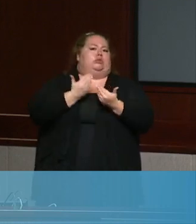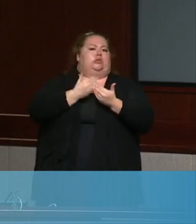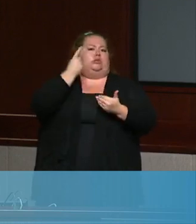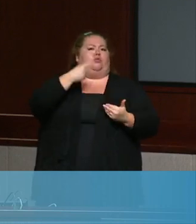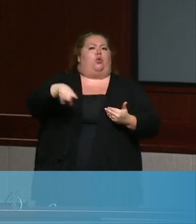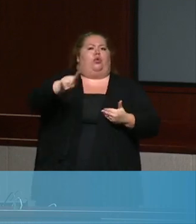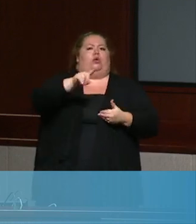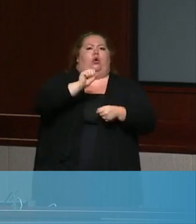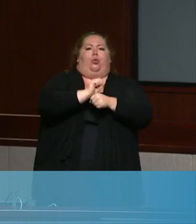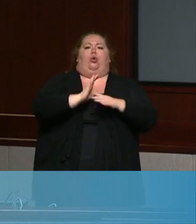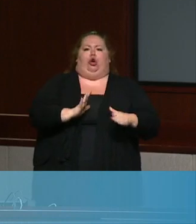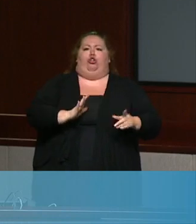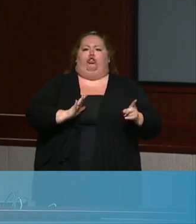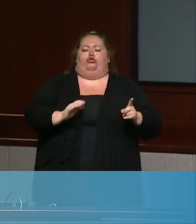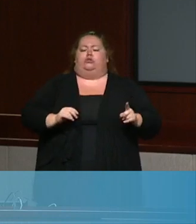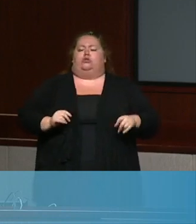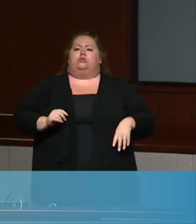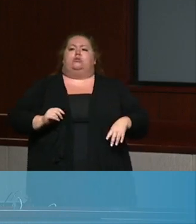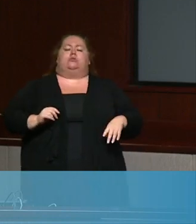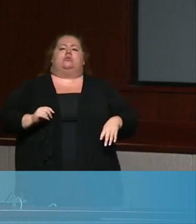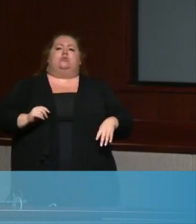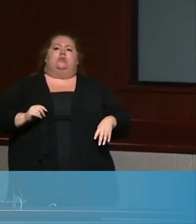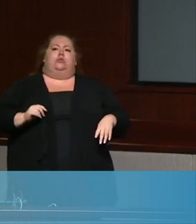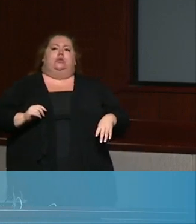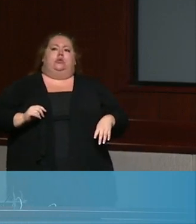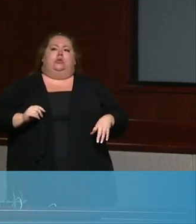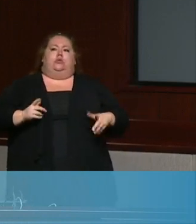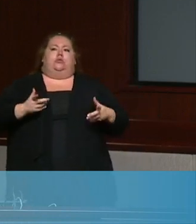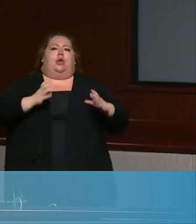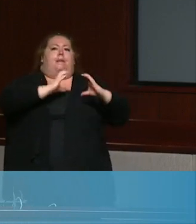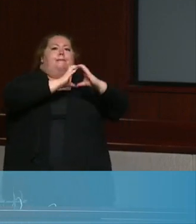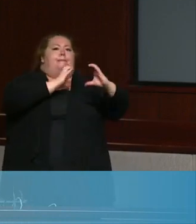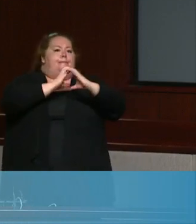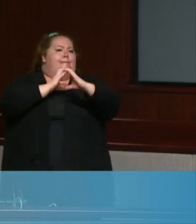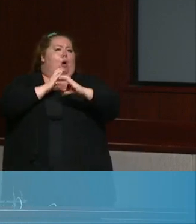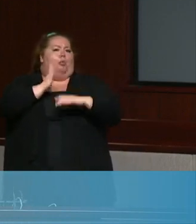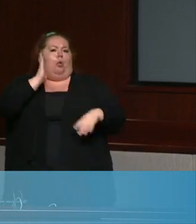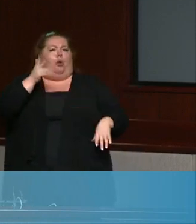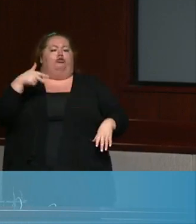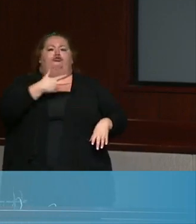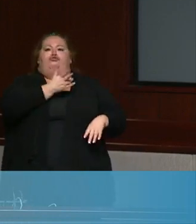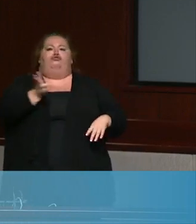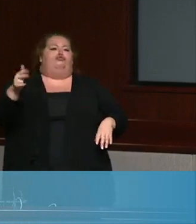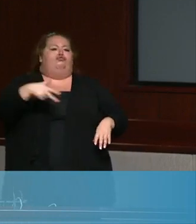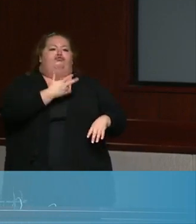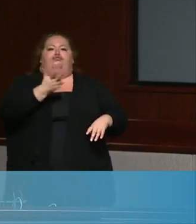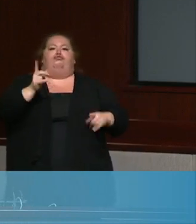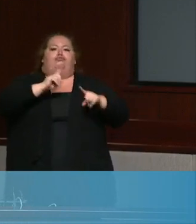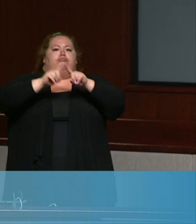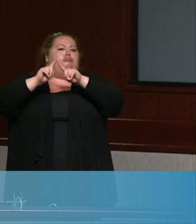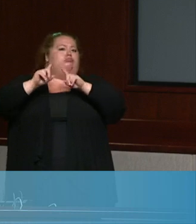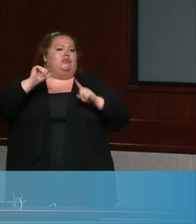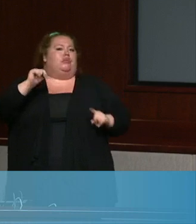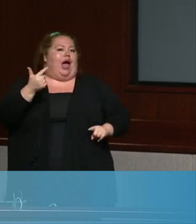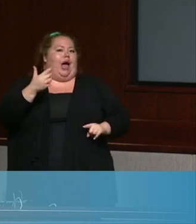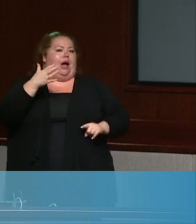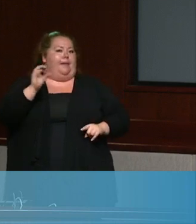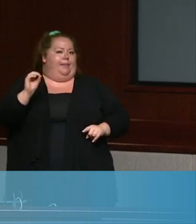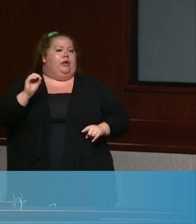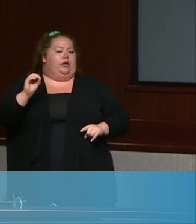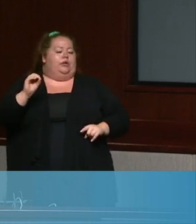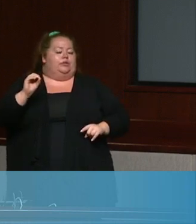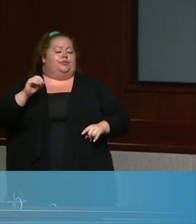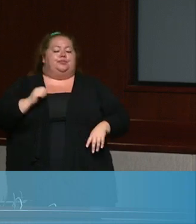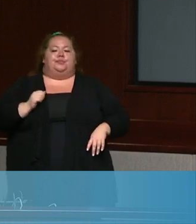what they're doing on any one given day. So they move through the various agriculture companies here in the county. I